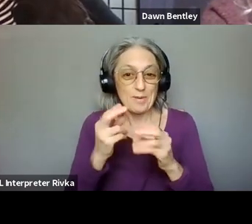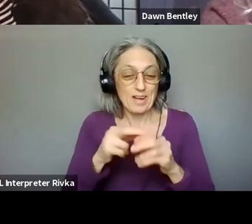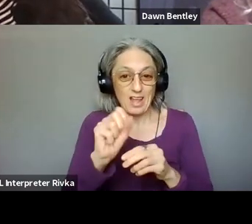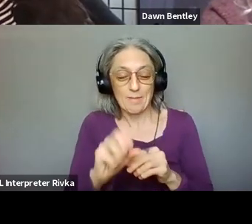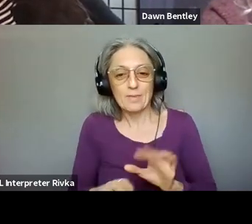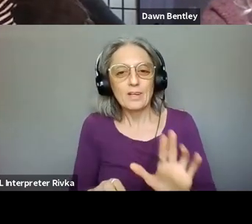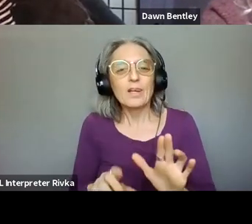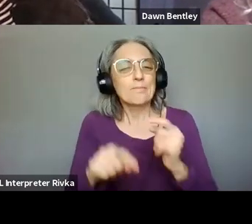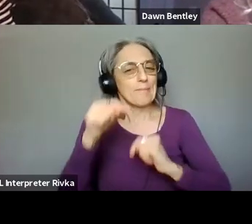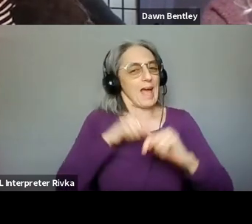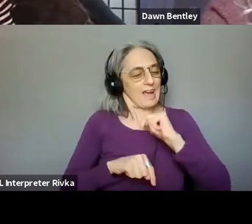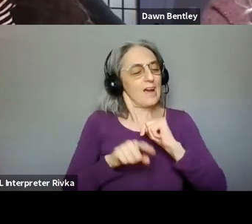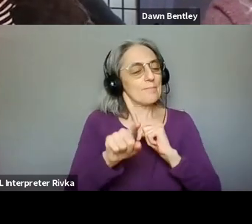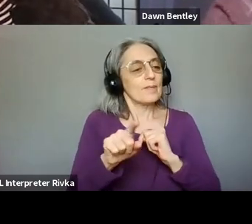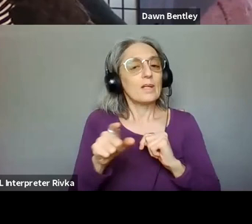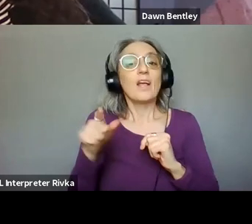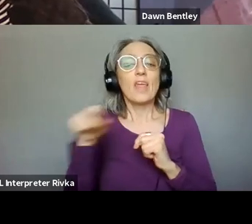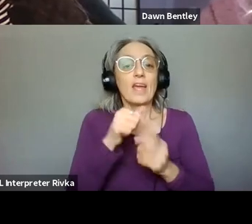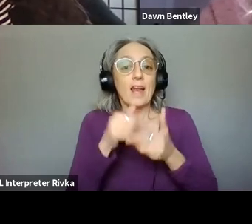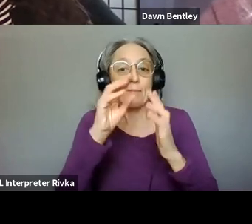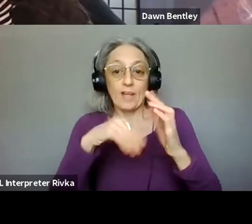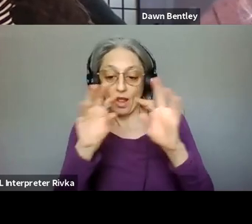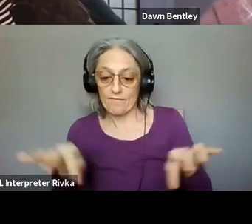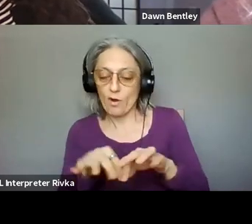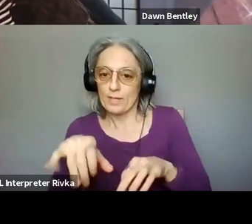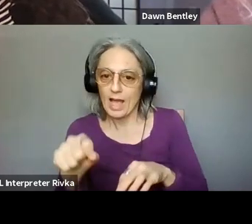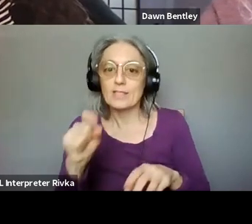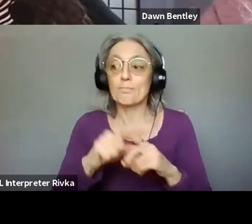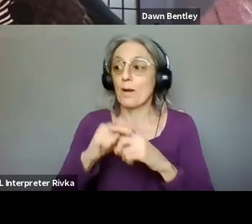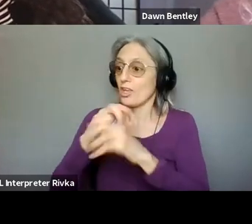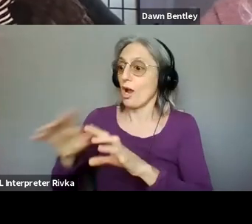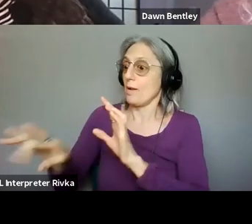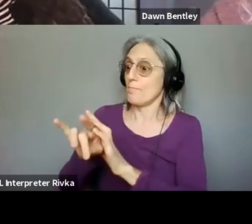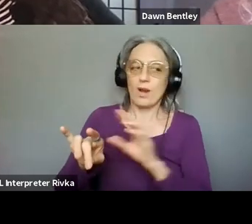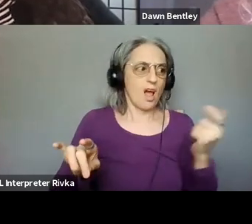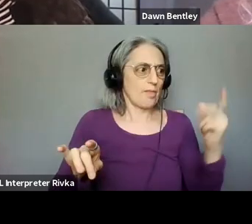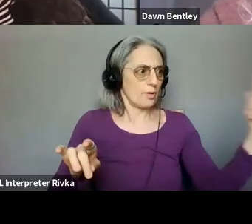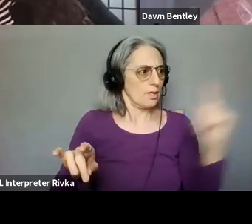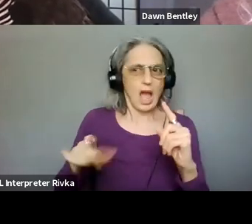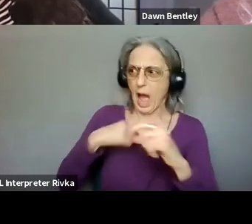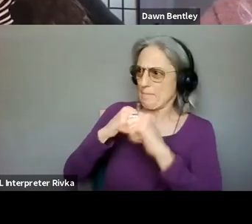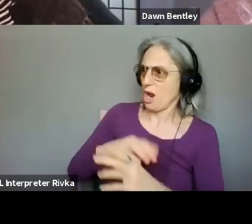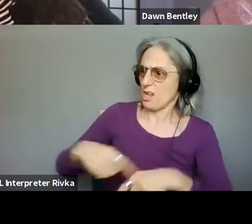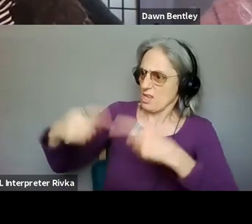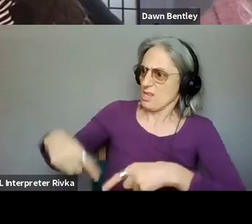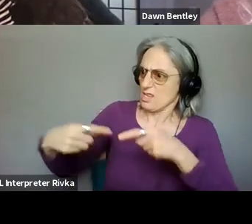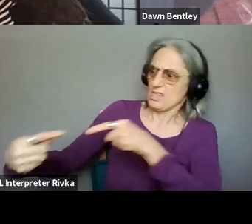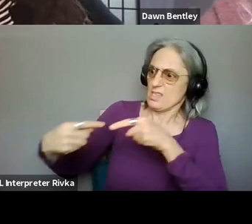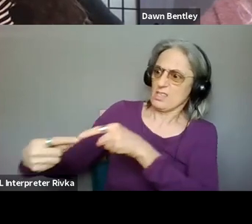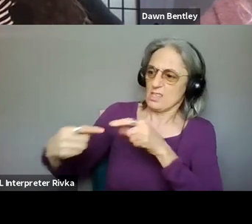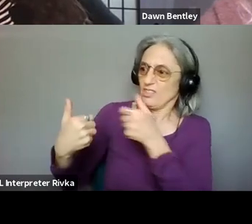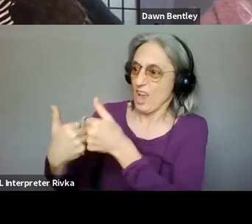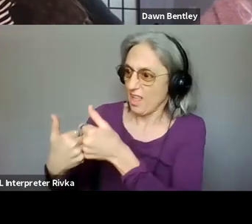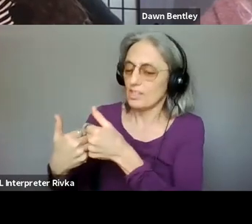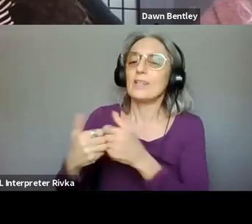of thing. But if the guardianship becomes contested on who's going to be the guardian, that's a whole new ballgame. Then you're talking about the